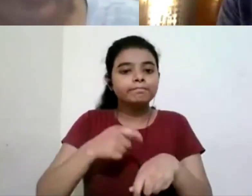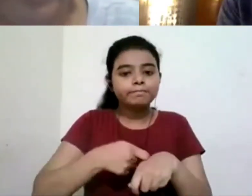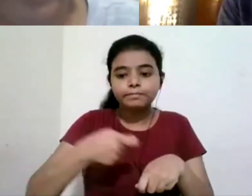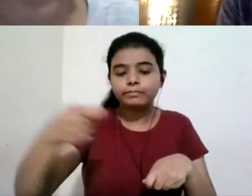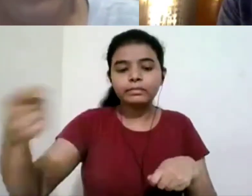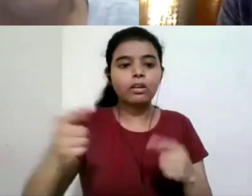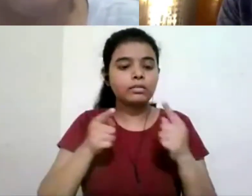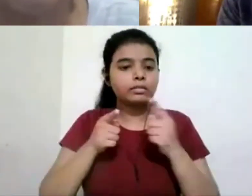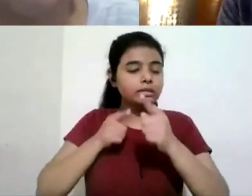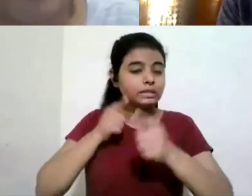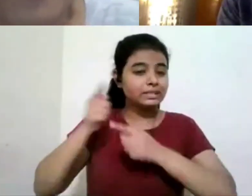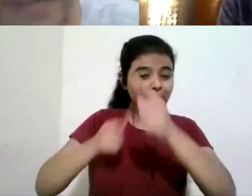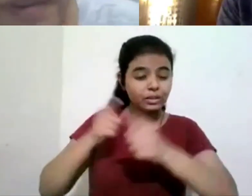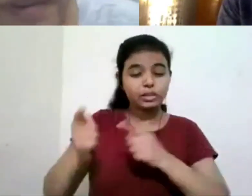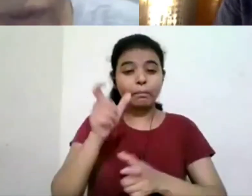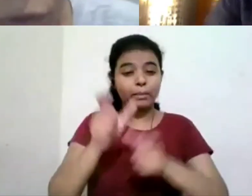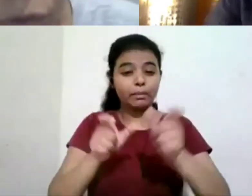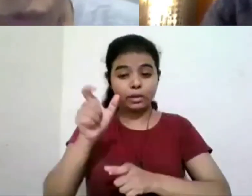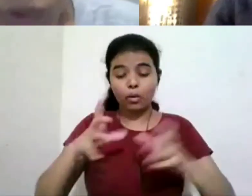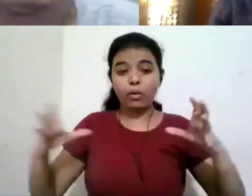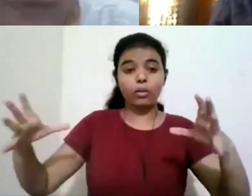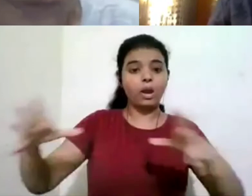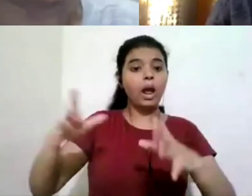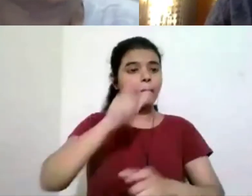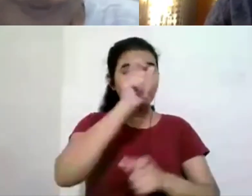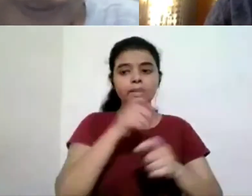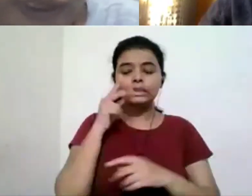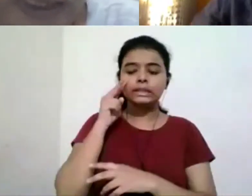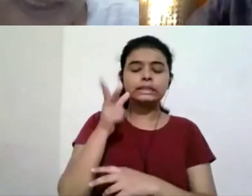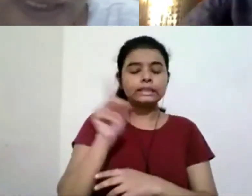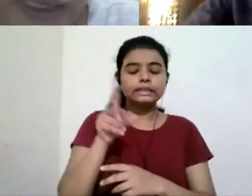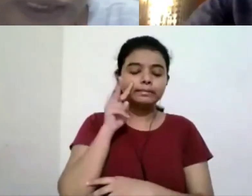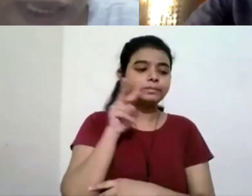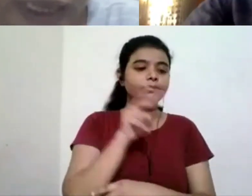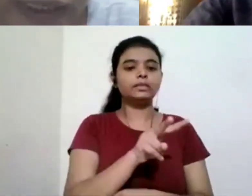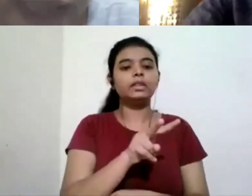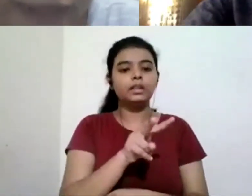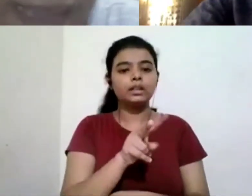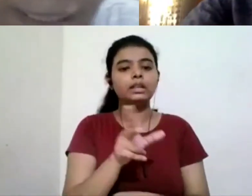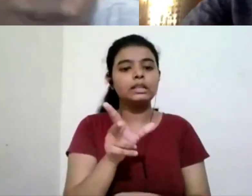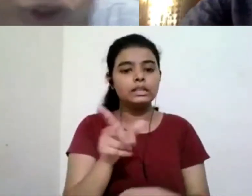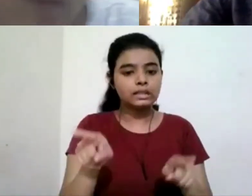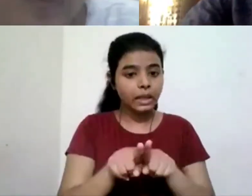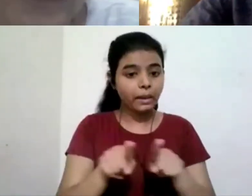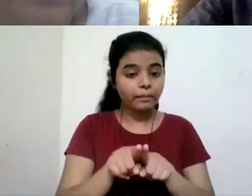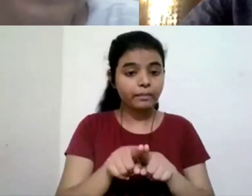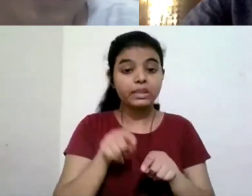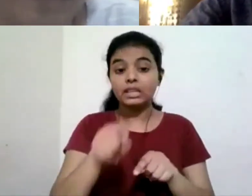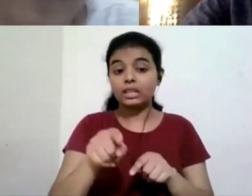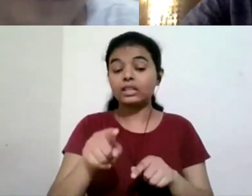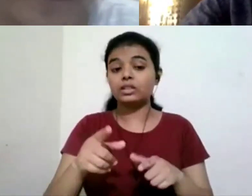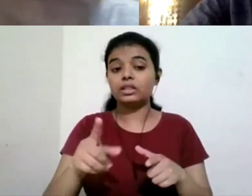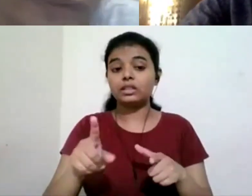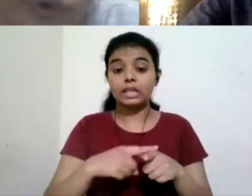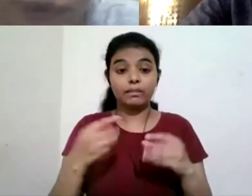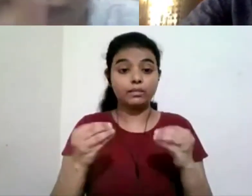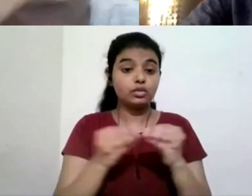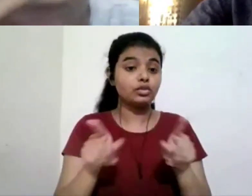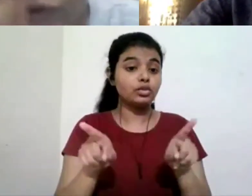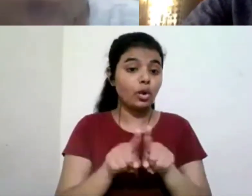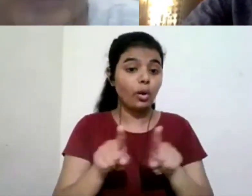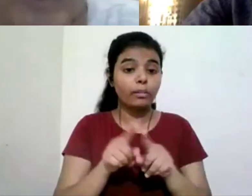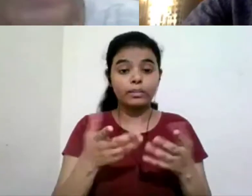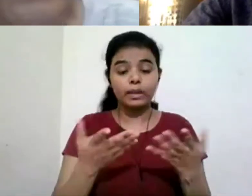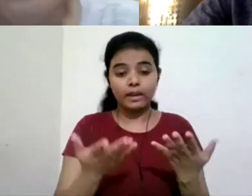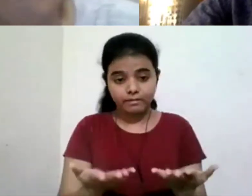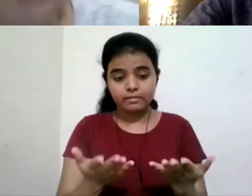criticism of something, it forces the person to look at it. And that's the job which I'm sort of somewhere bemoaning, that we